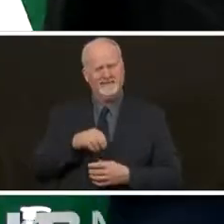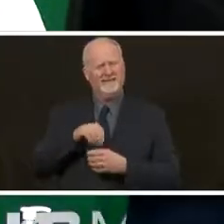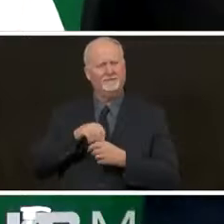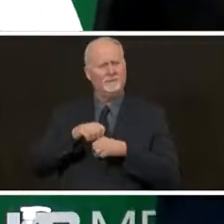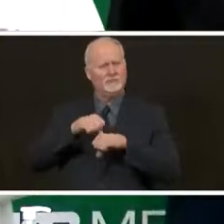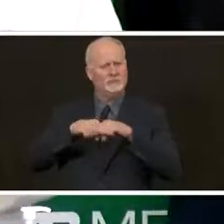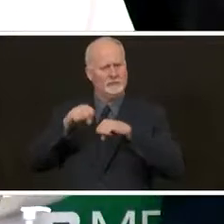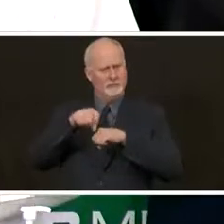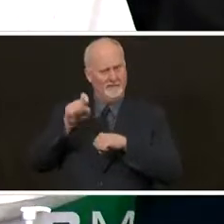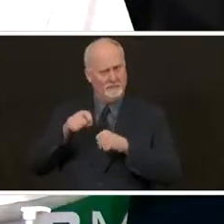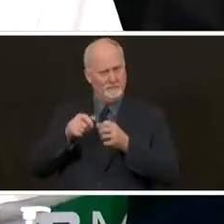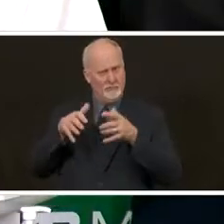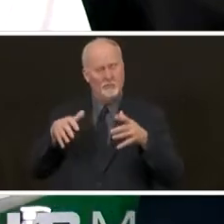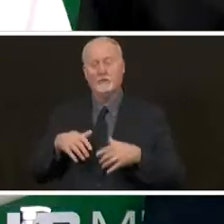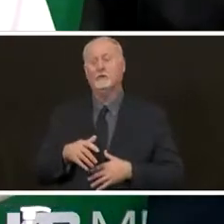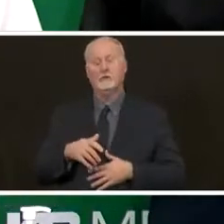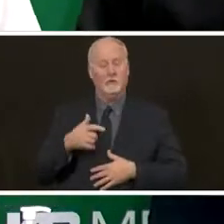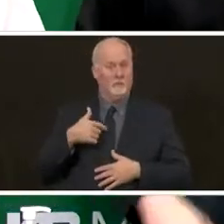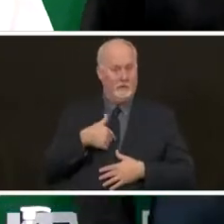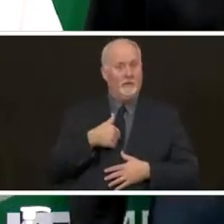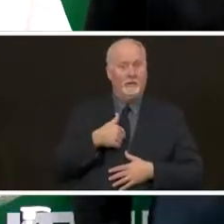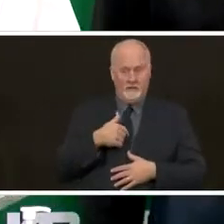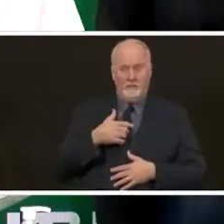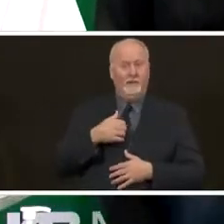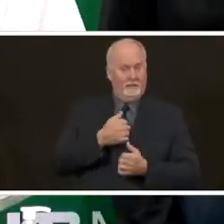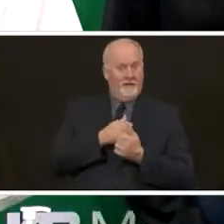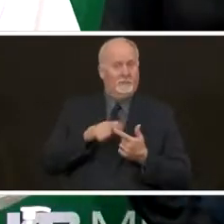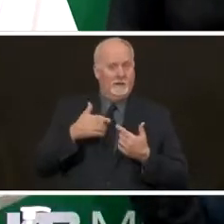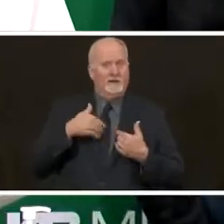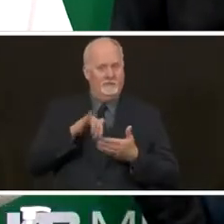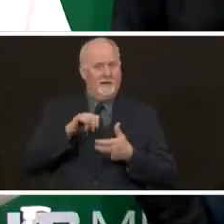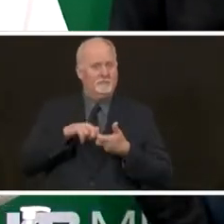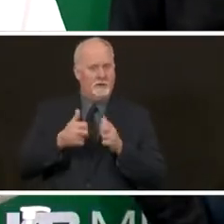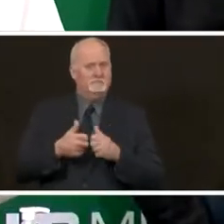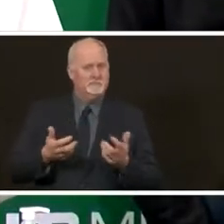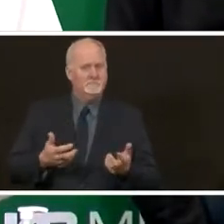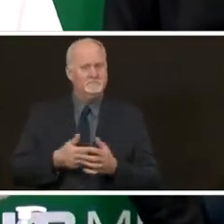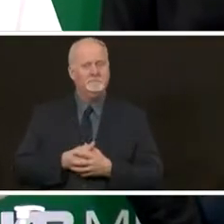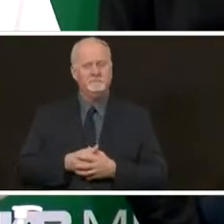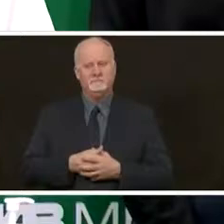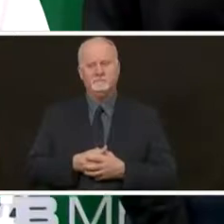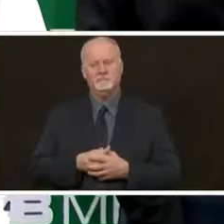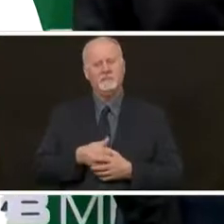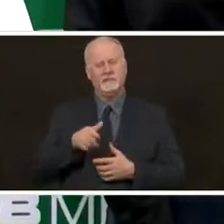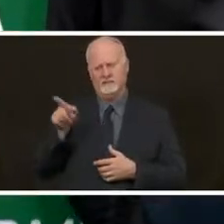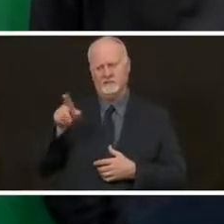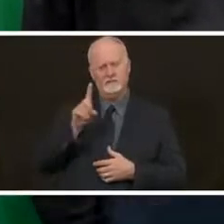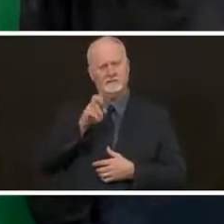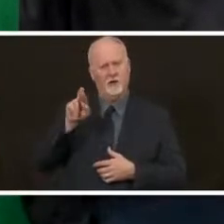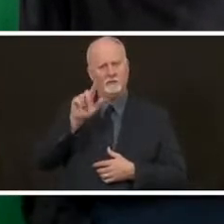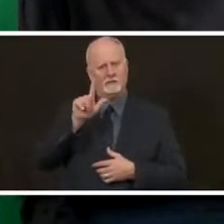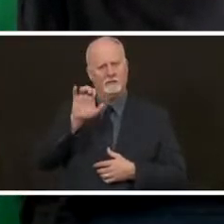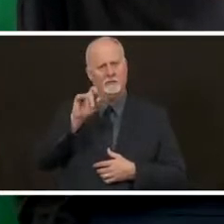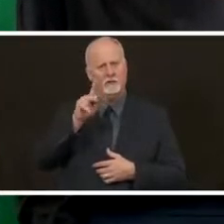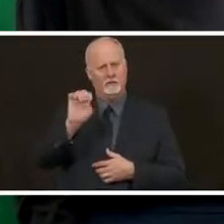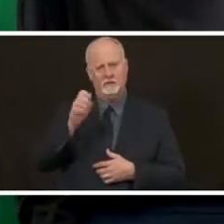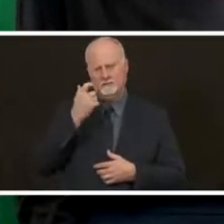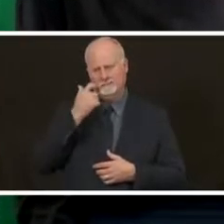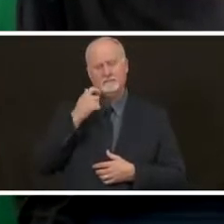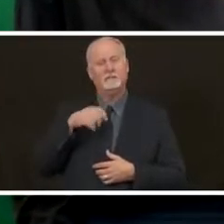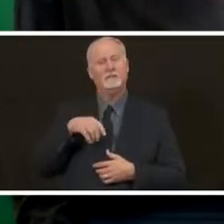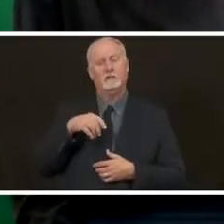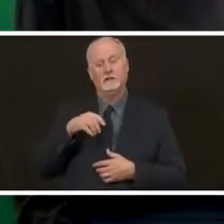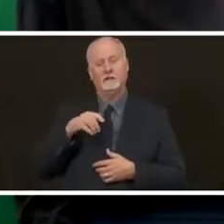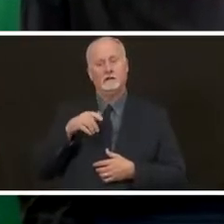We would love to have that problem. And as you've heard from Dr. Locke, the burden